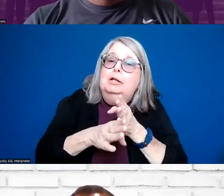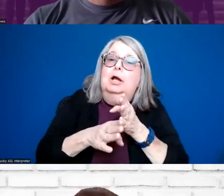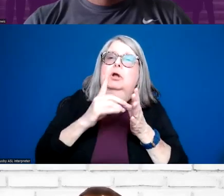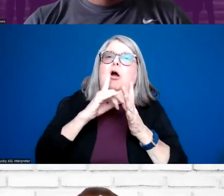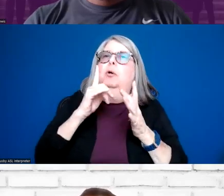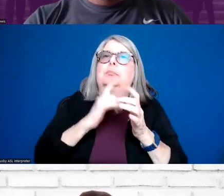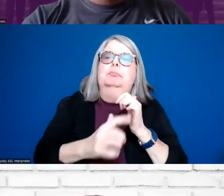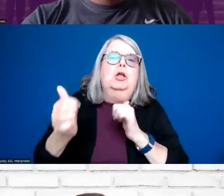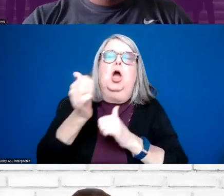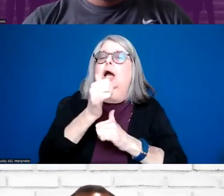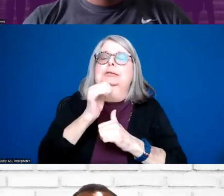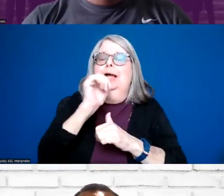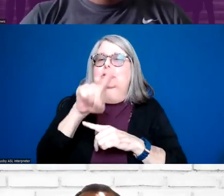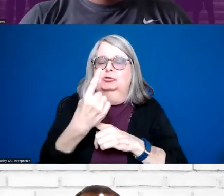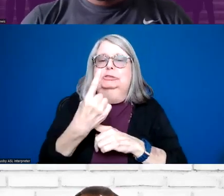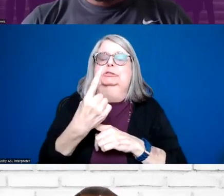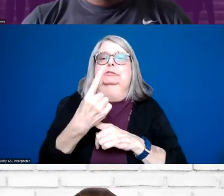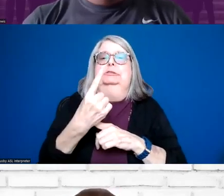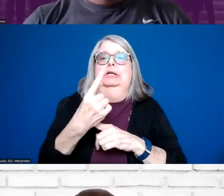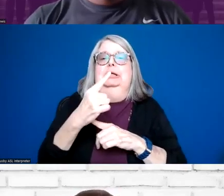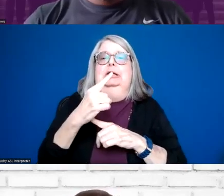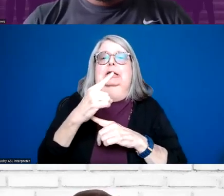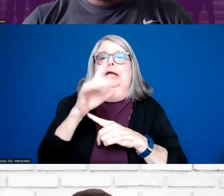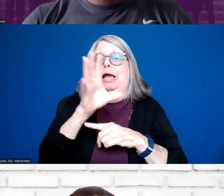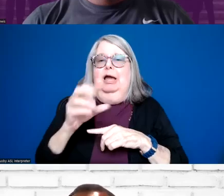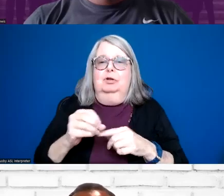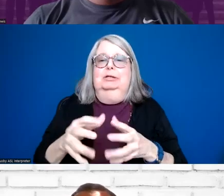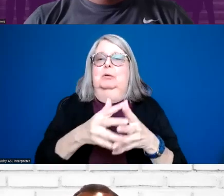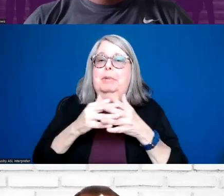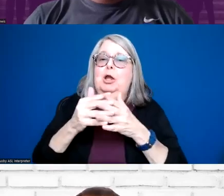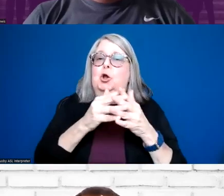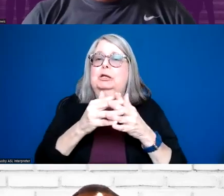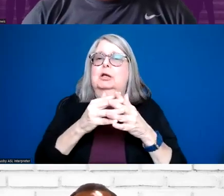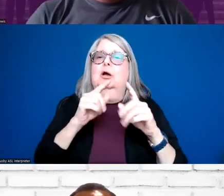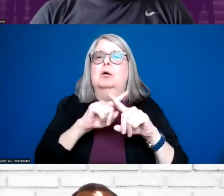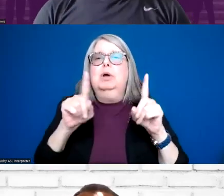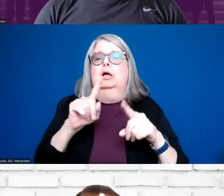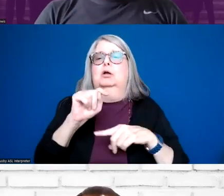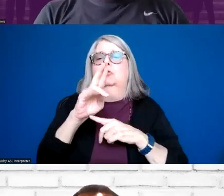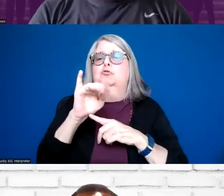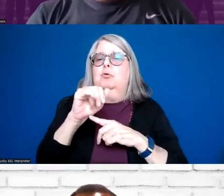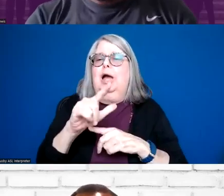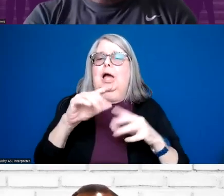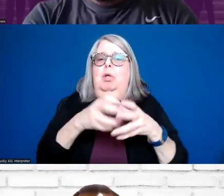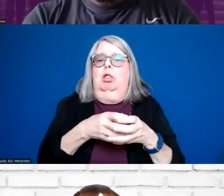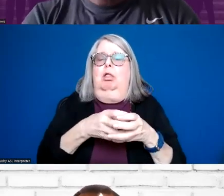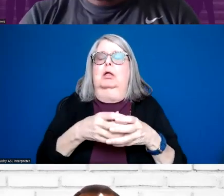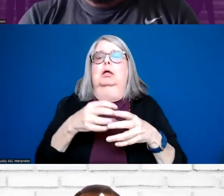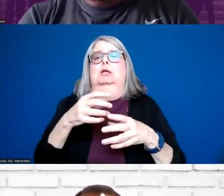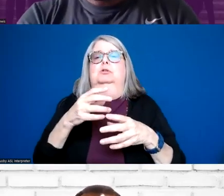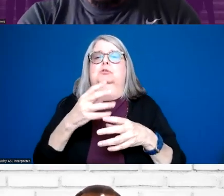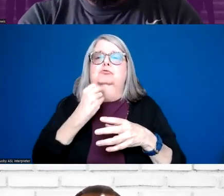beyond African American communities, but also are looking at the tribal nations and the Jewish nations and all of those